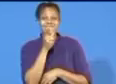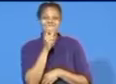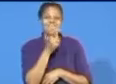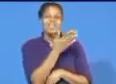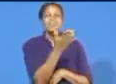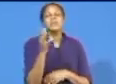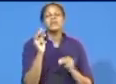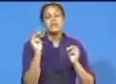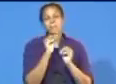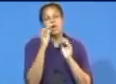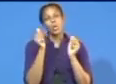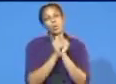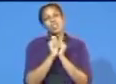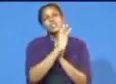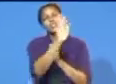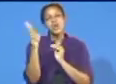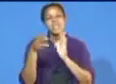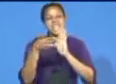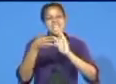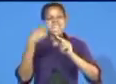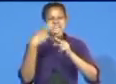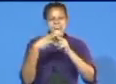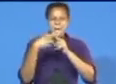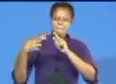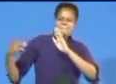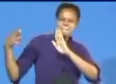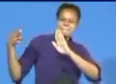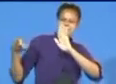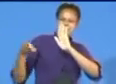There's a miracle with your name stamped on it.